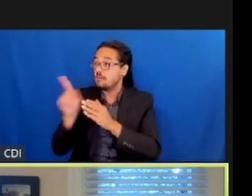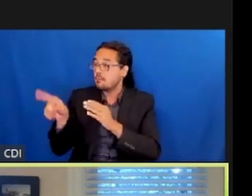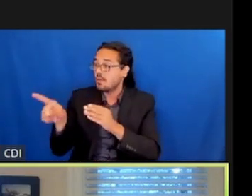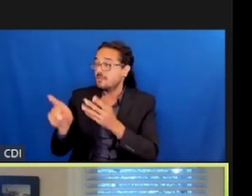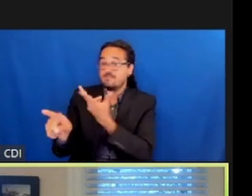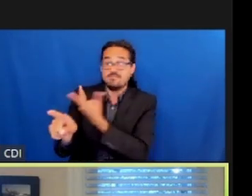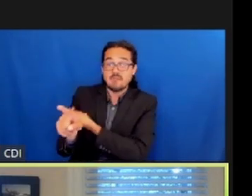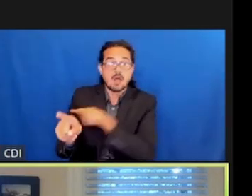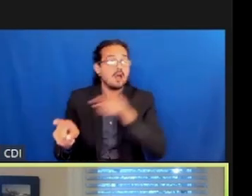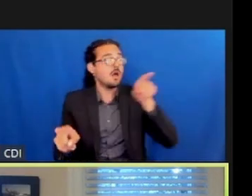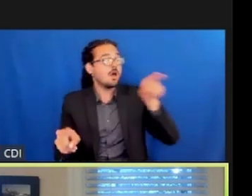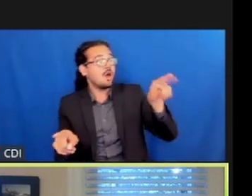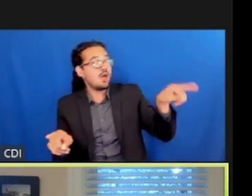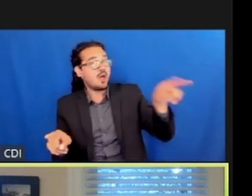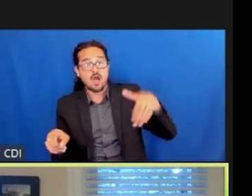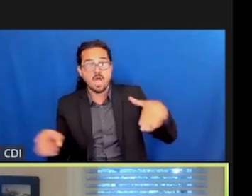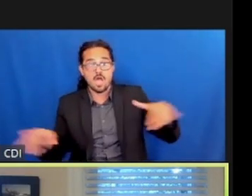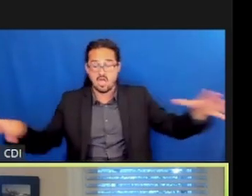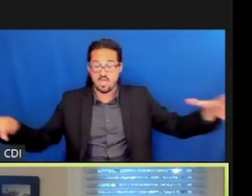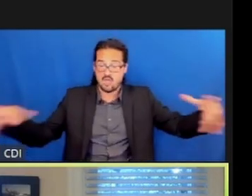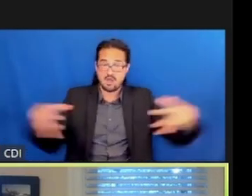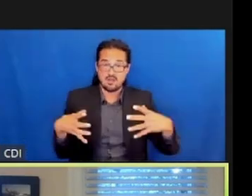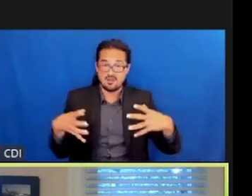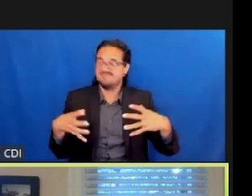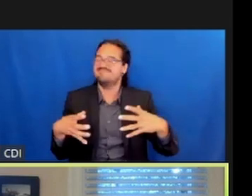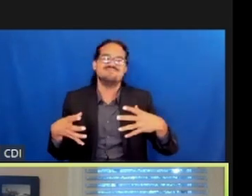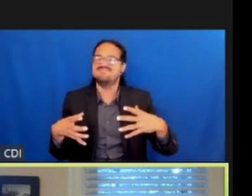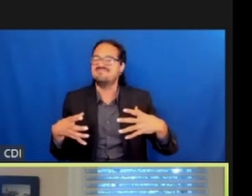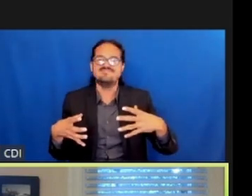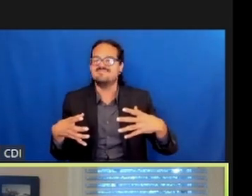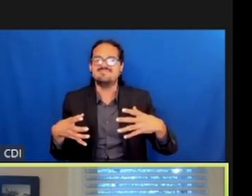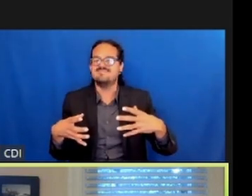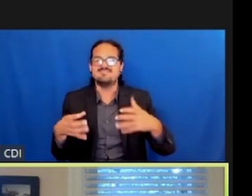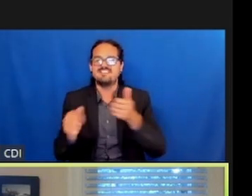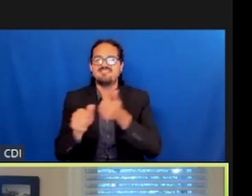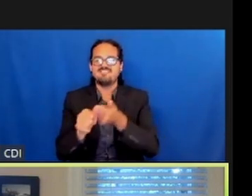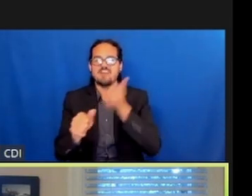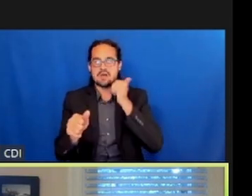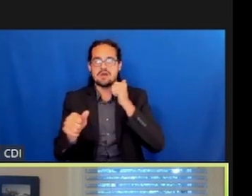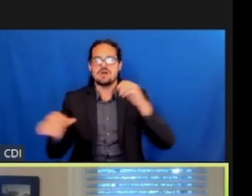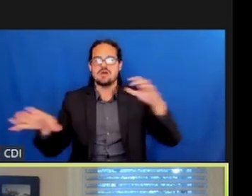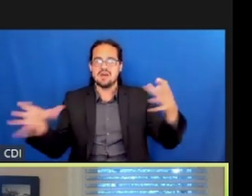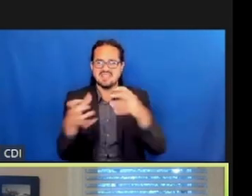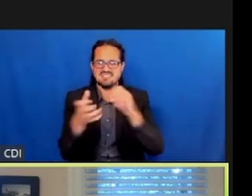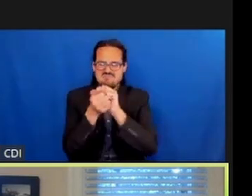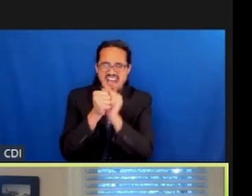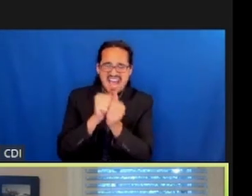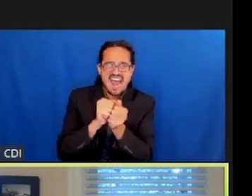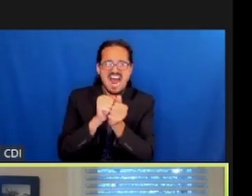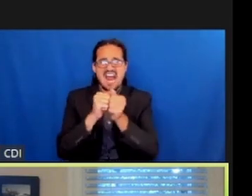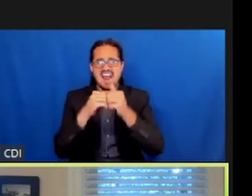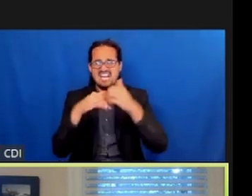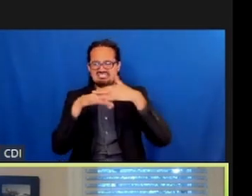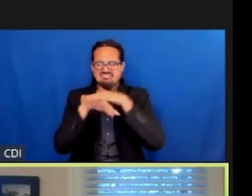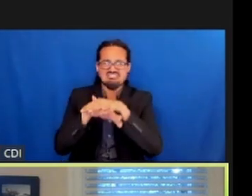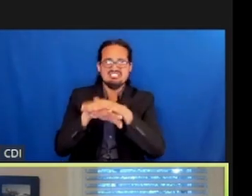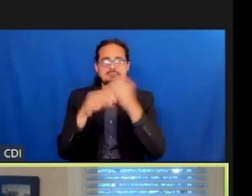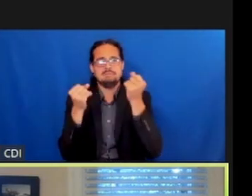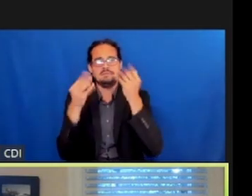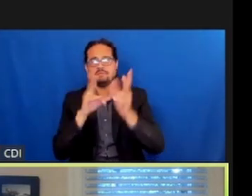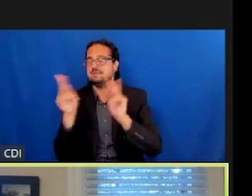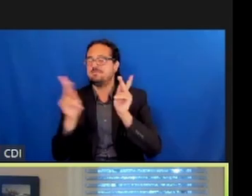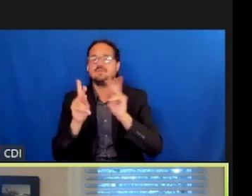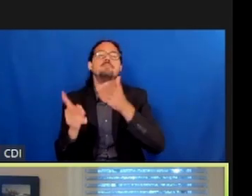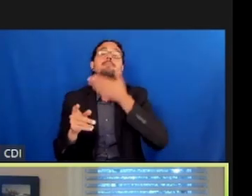I always say, I think on every call, COVID hates the outdoors. So that's the best place to spend time if you're have unvaccinated children, and it's probably the healthiest place for them